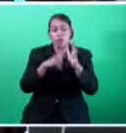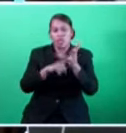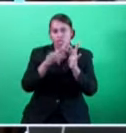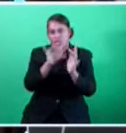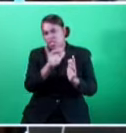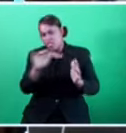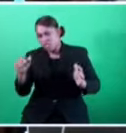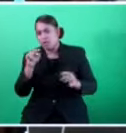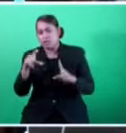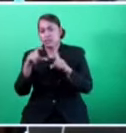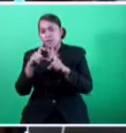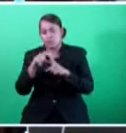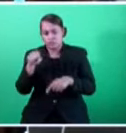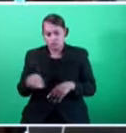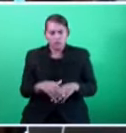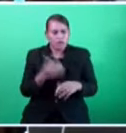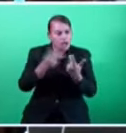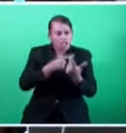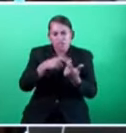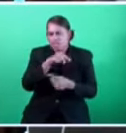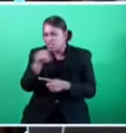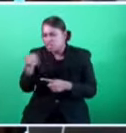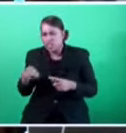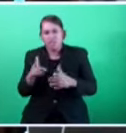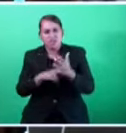Division. Wainimbuambua Creek, Namosi, 5 kilometers. So we